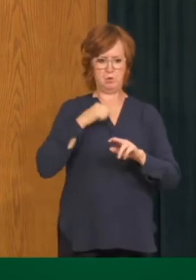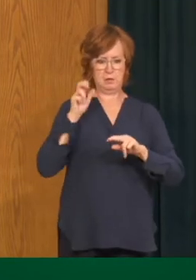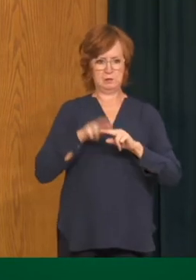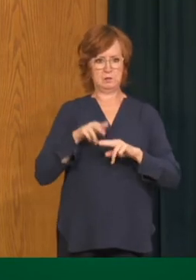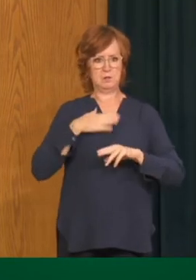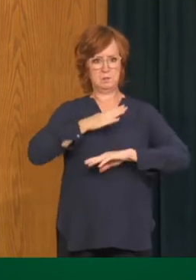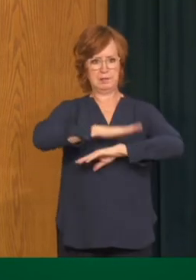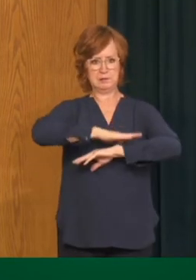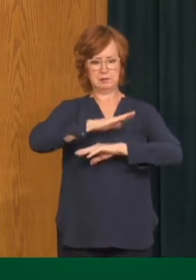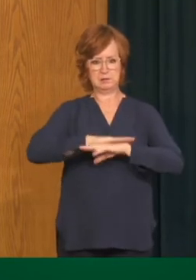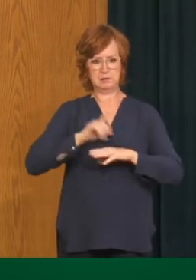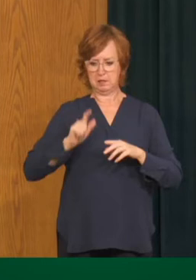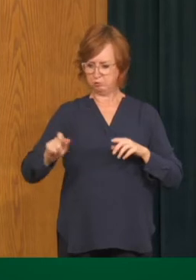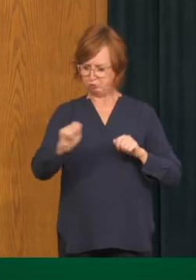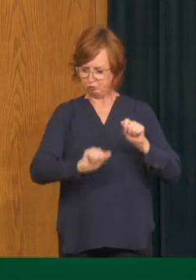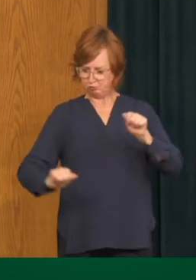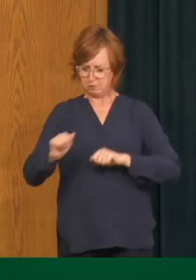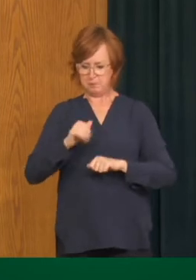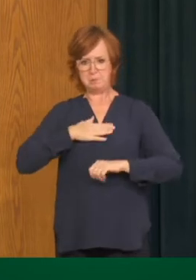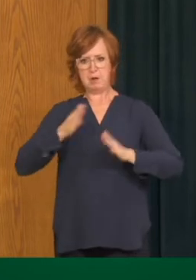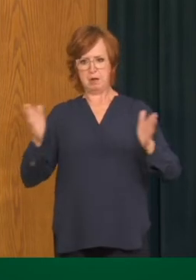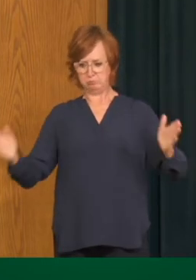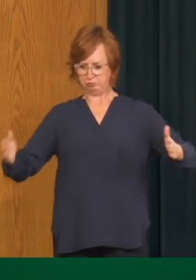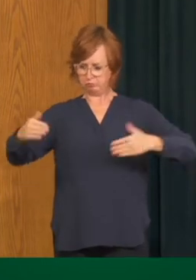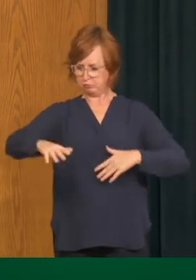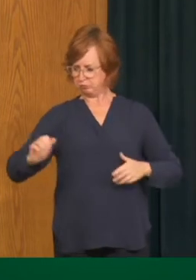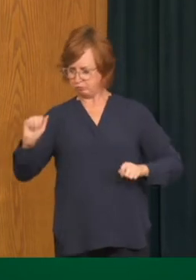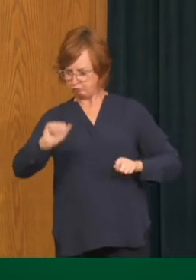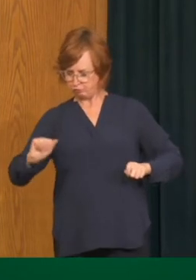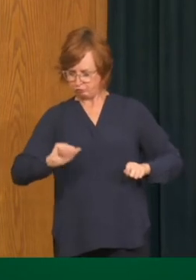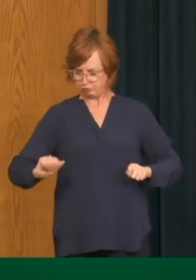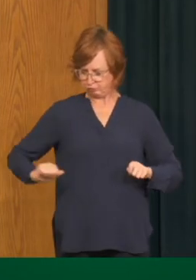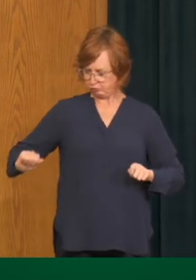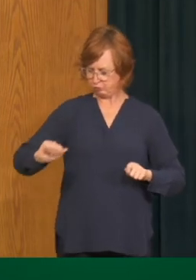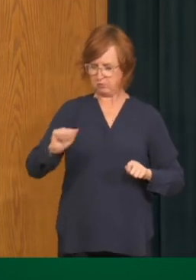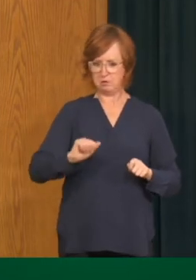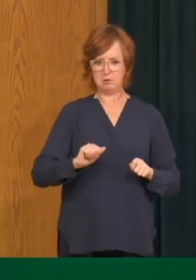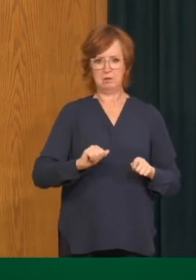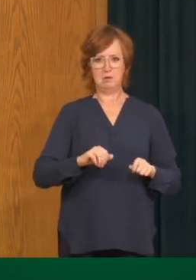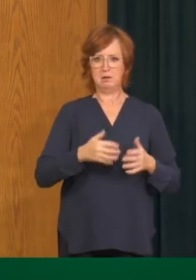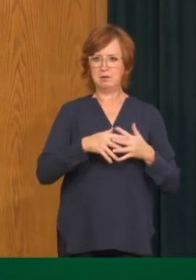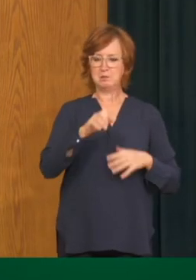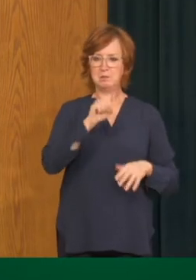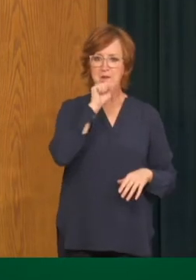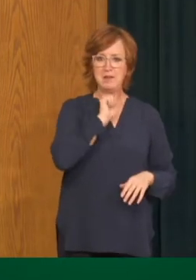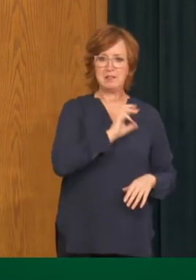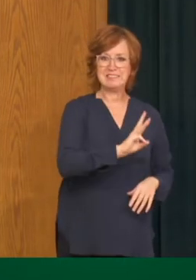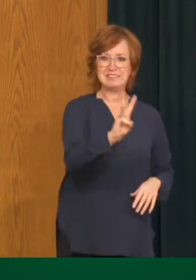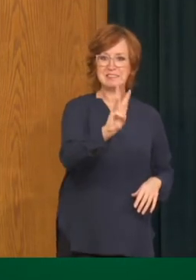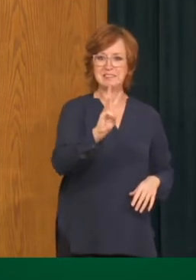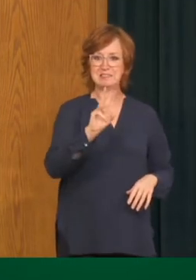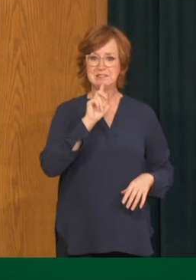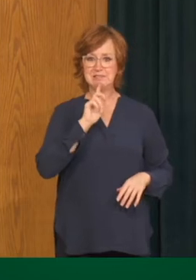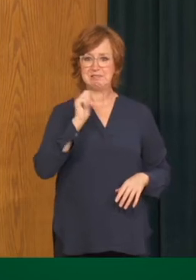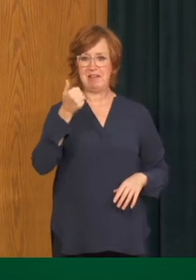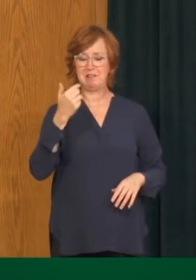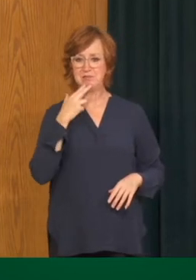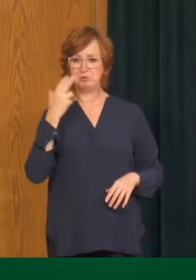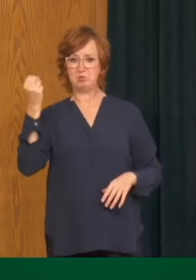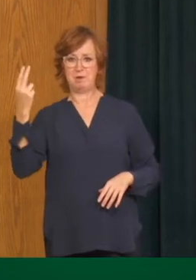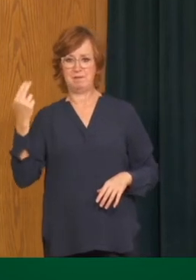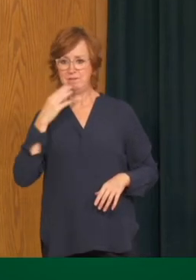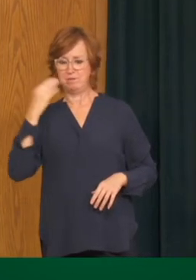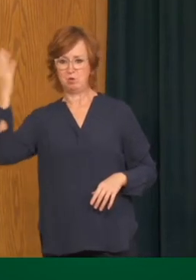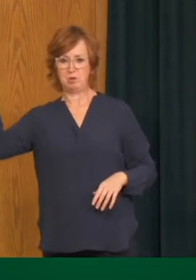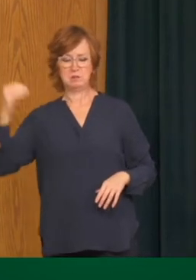and actually work on it. Take some personal responsibility to ensure that no matter how old you are, 6, 8, 10, 12, 14 years old, or the